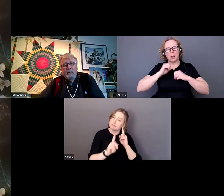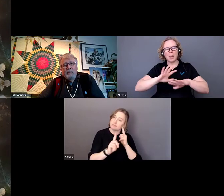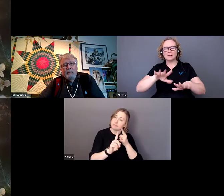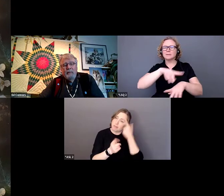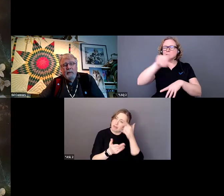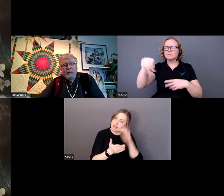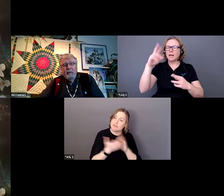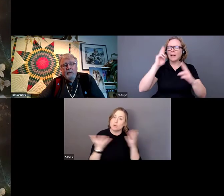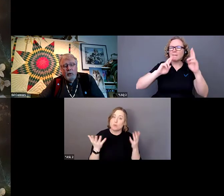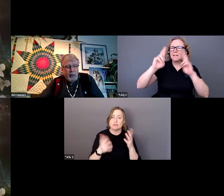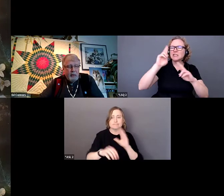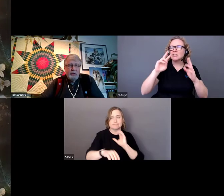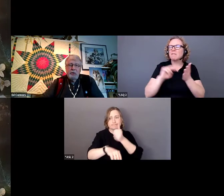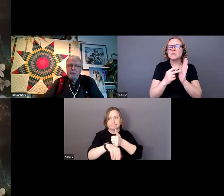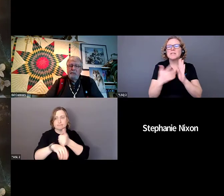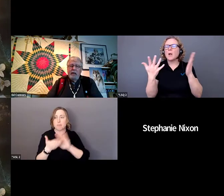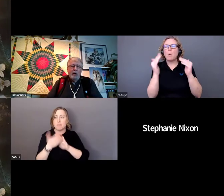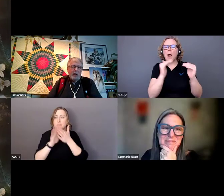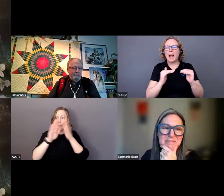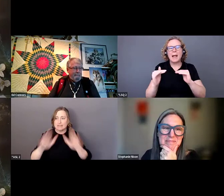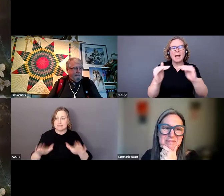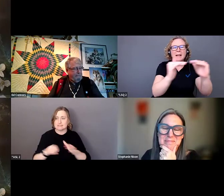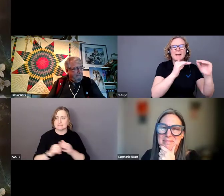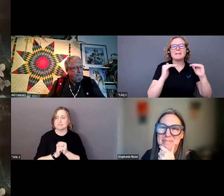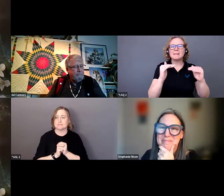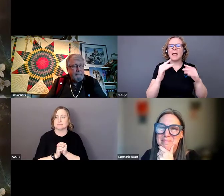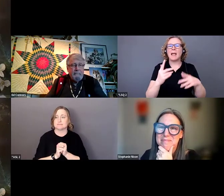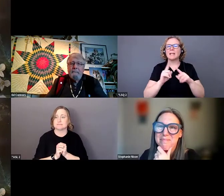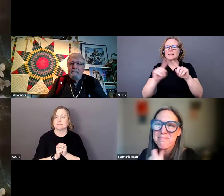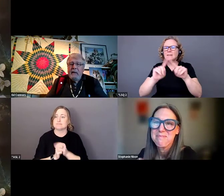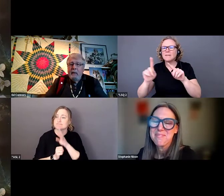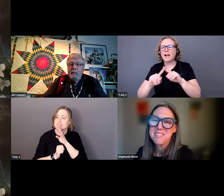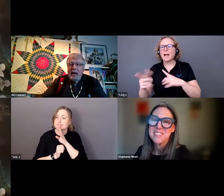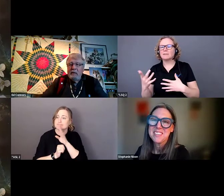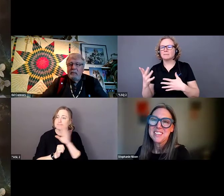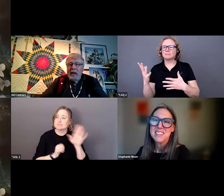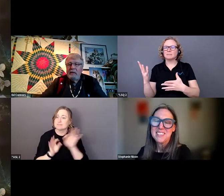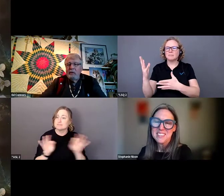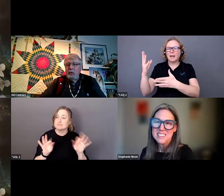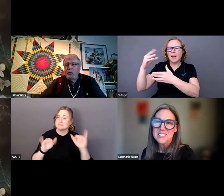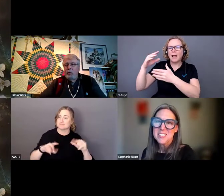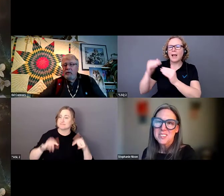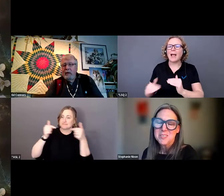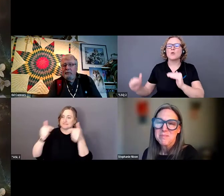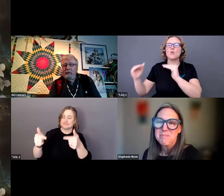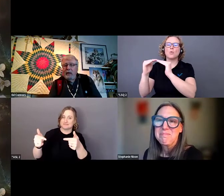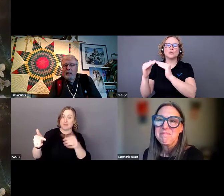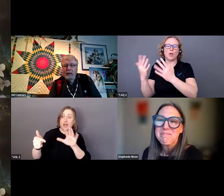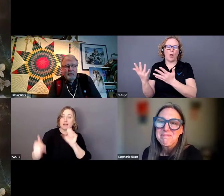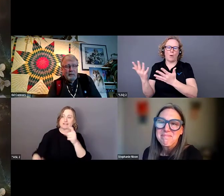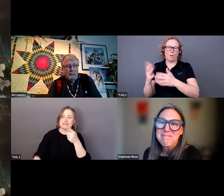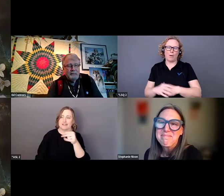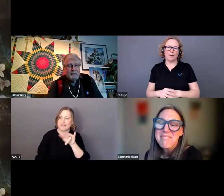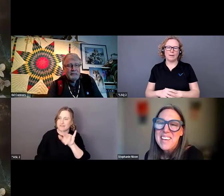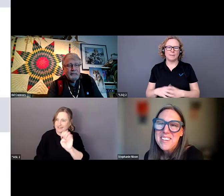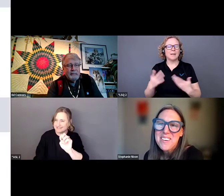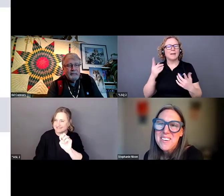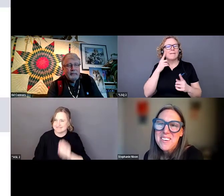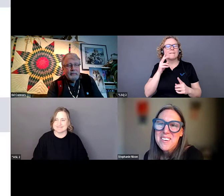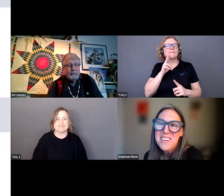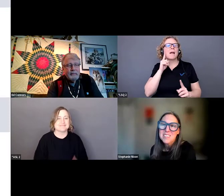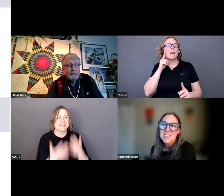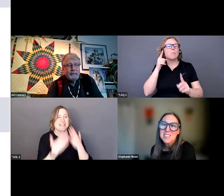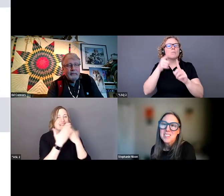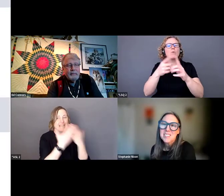peacemaking. So miigwech, nyawa. I'll pass it back to Stephanie, I guess. Thank